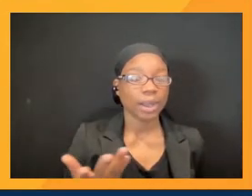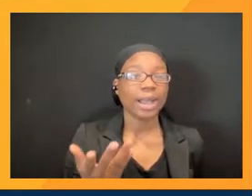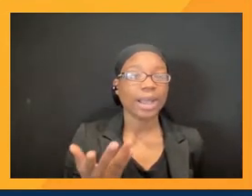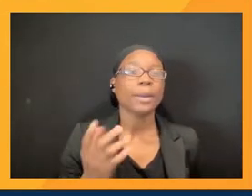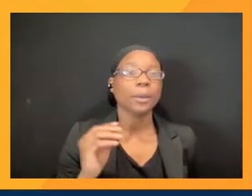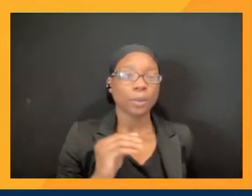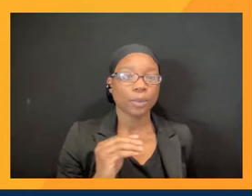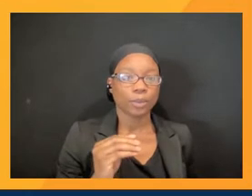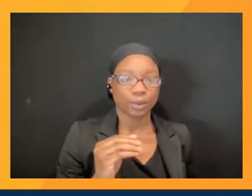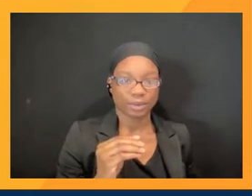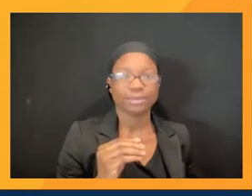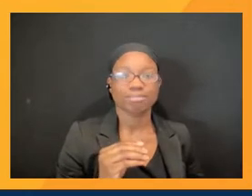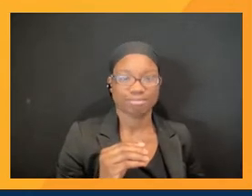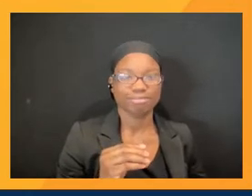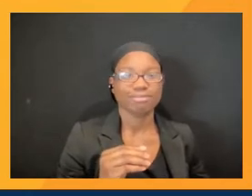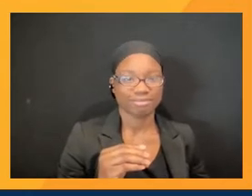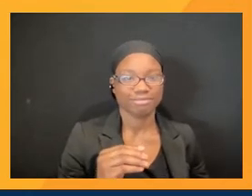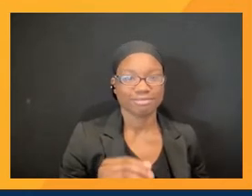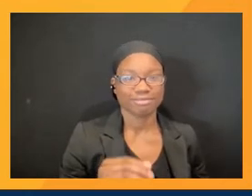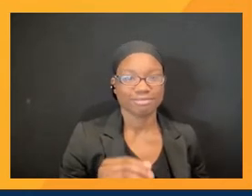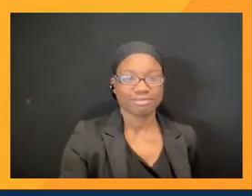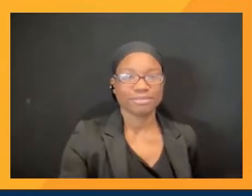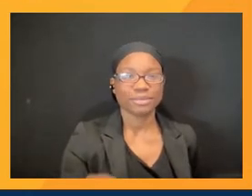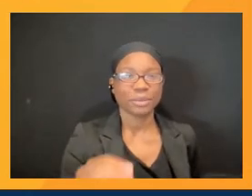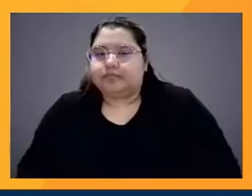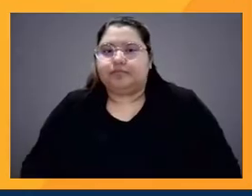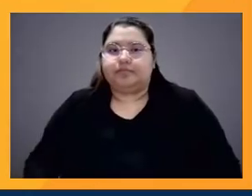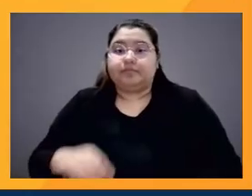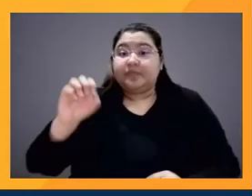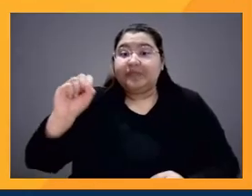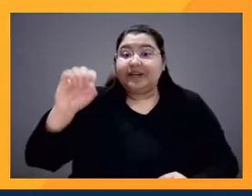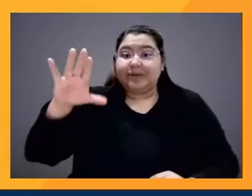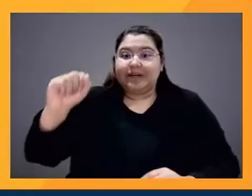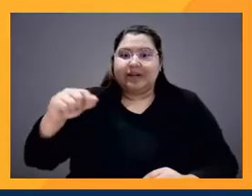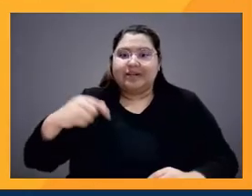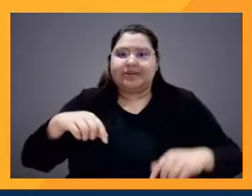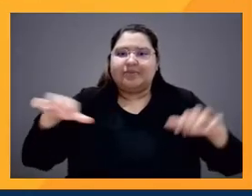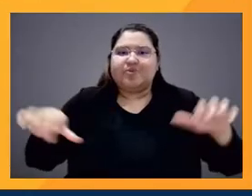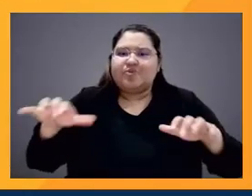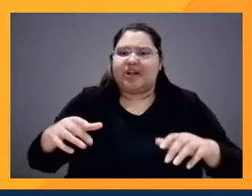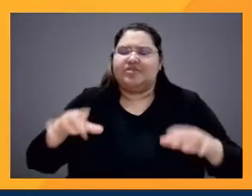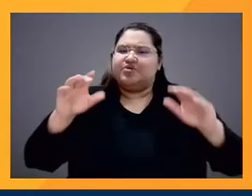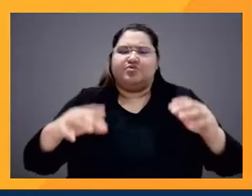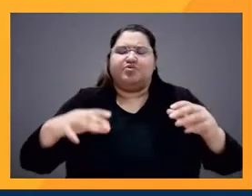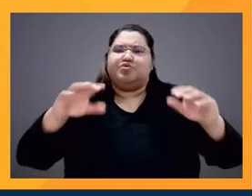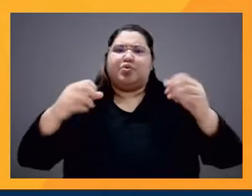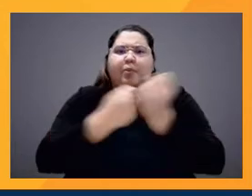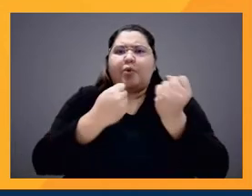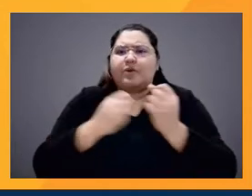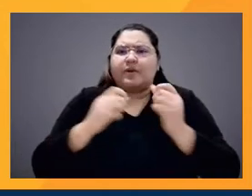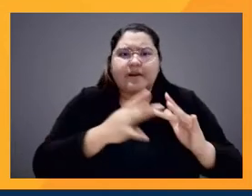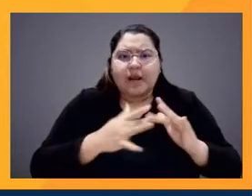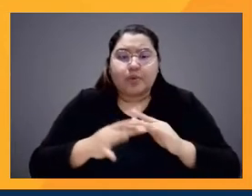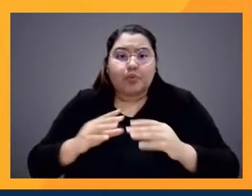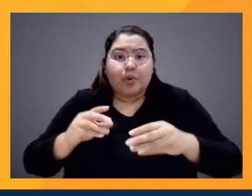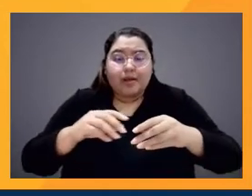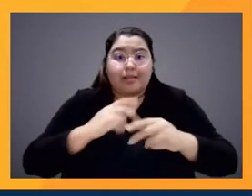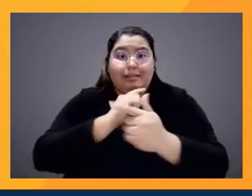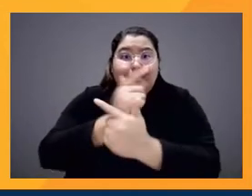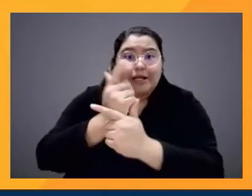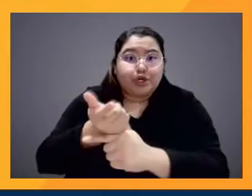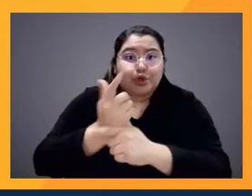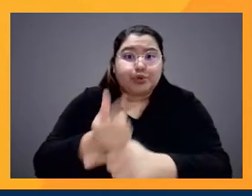a continued need for recovery months and potentially years into the future. And that's why these programs that we're